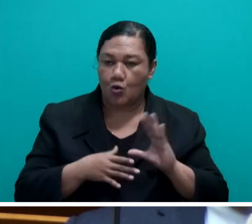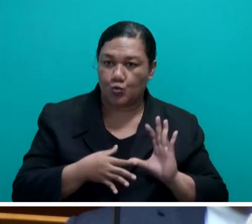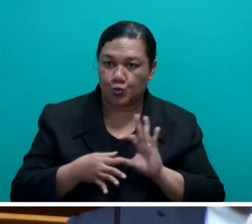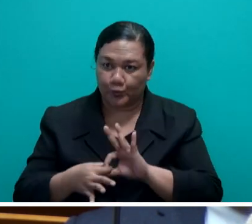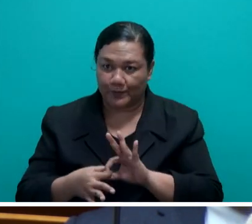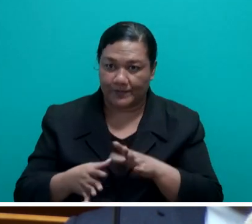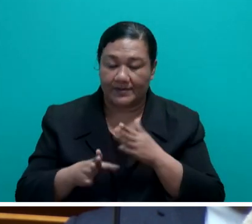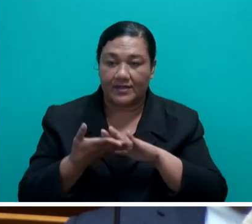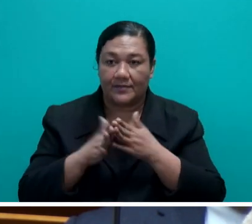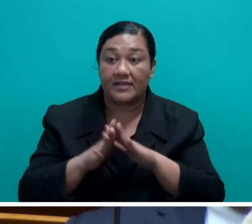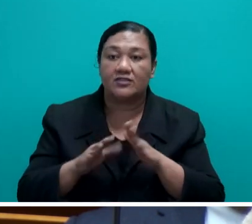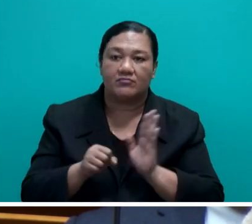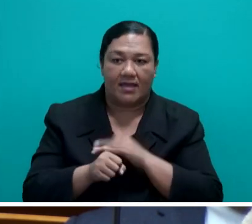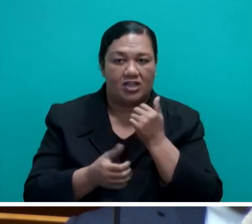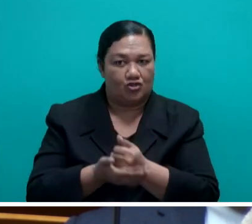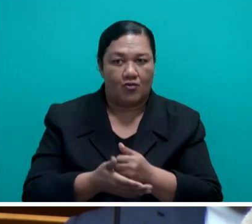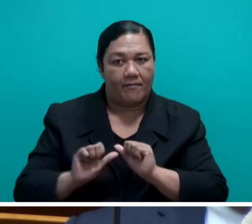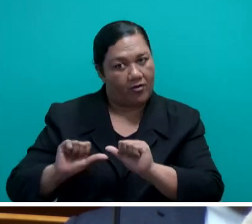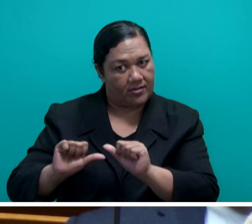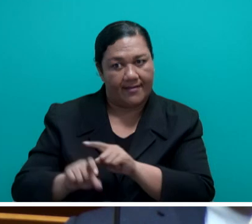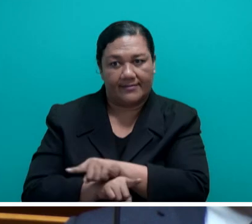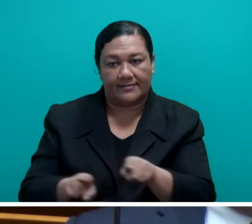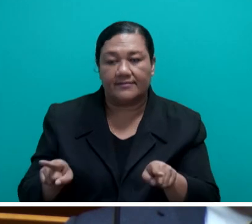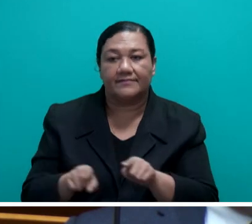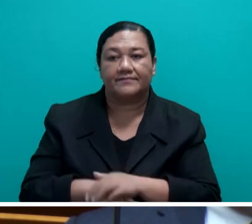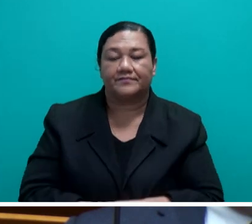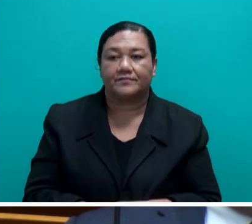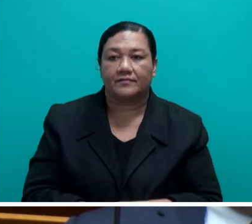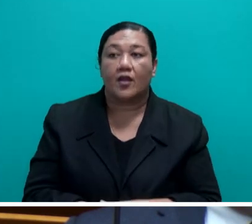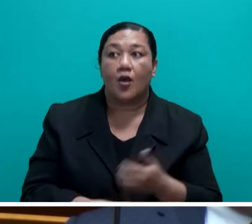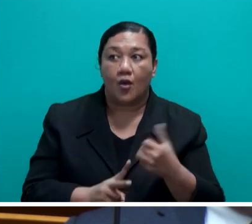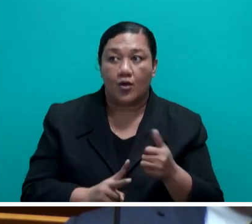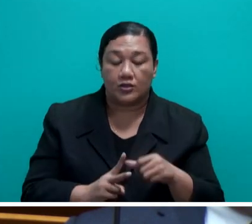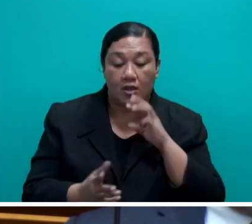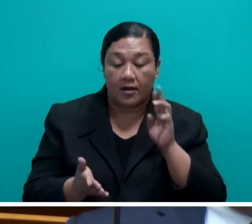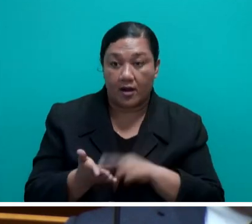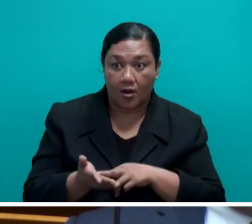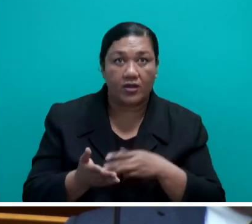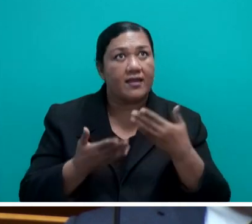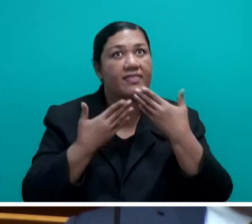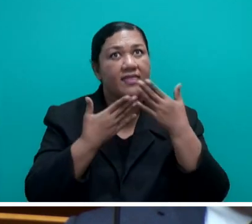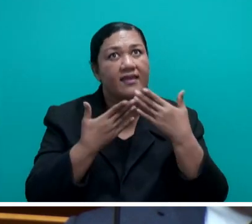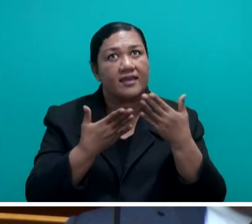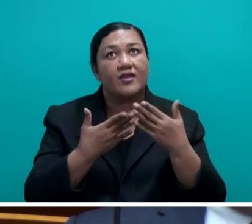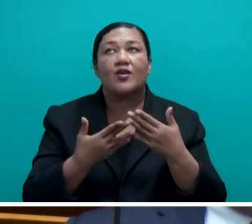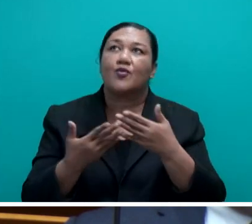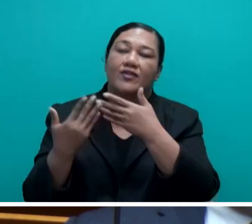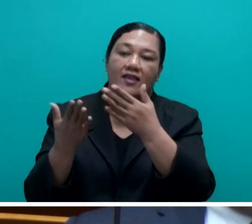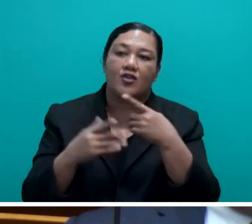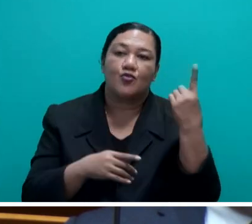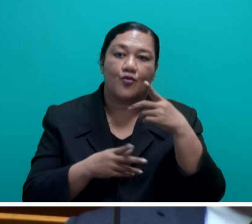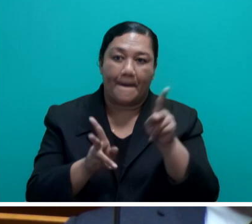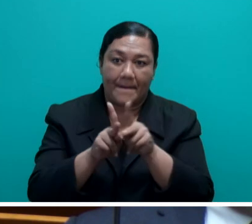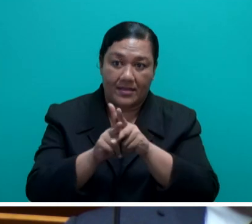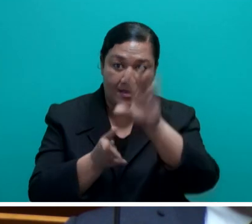and safety is protected. I must also place on record and thank our partners, United Nations Population Fund,